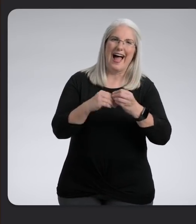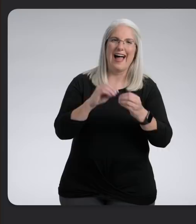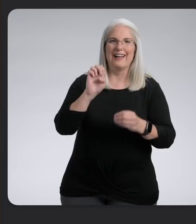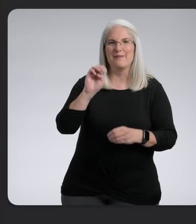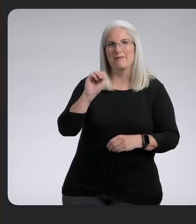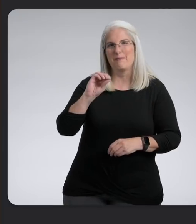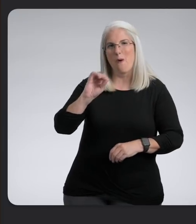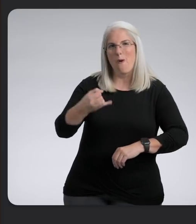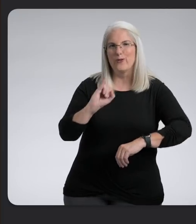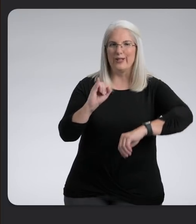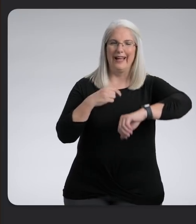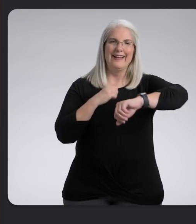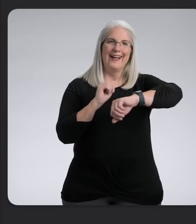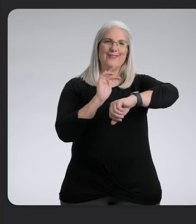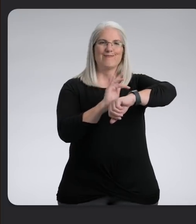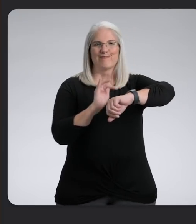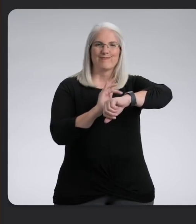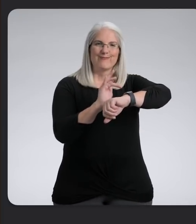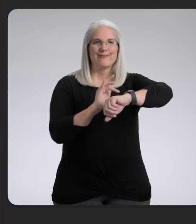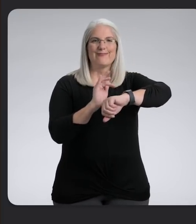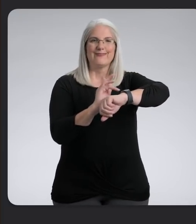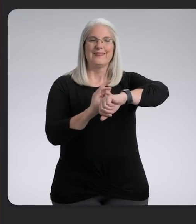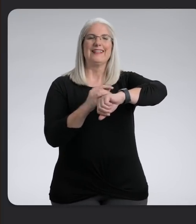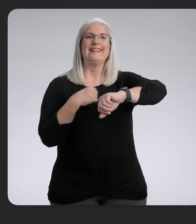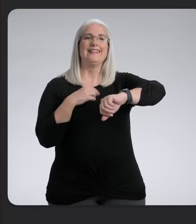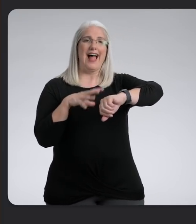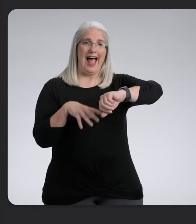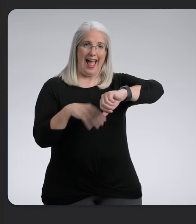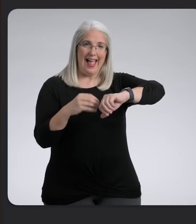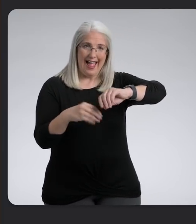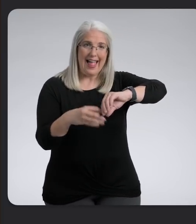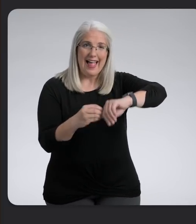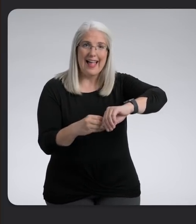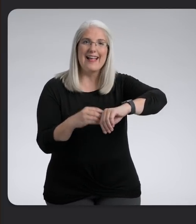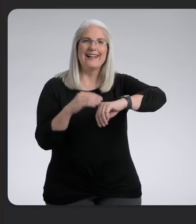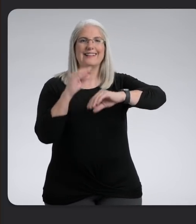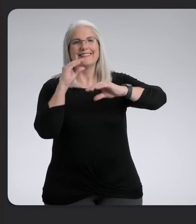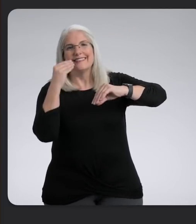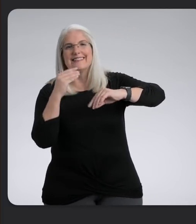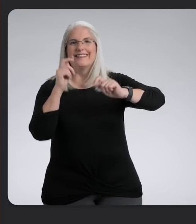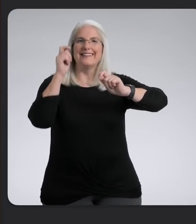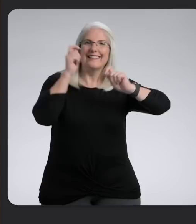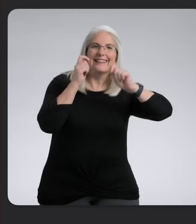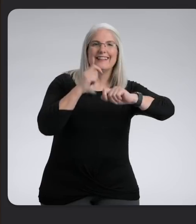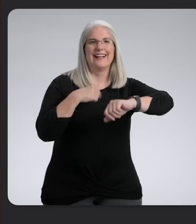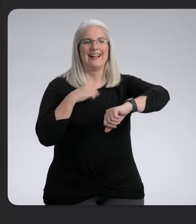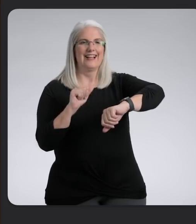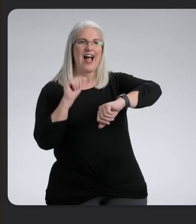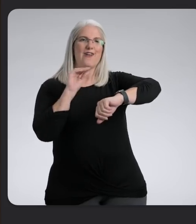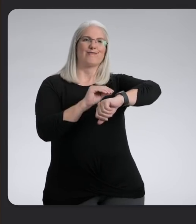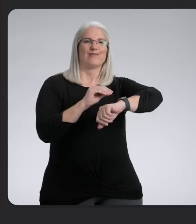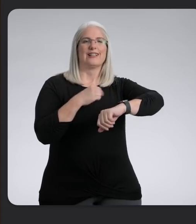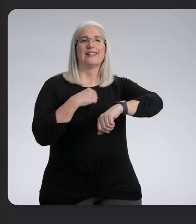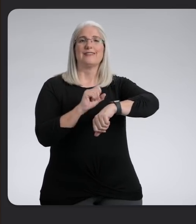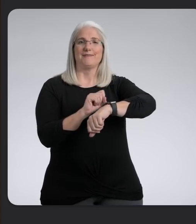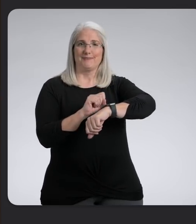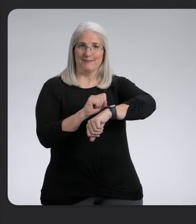By tapping the emoji icon, I can add multiple emojis while in the Scribble view.